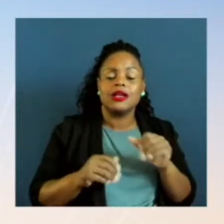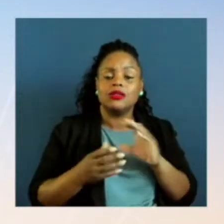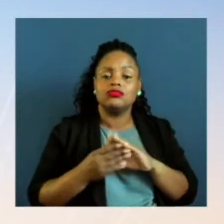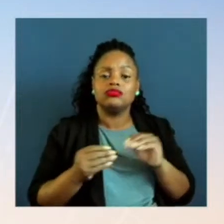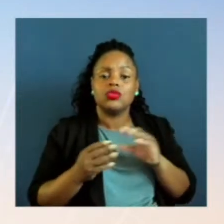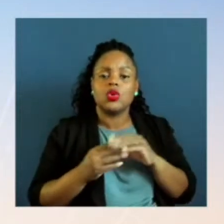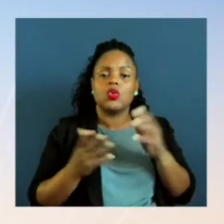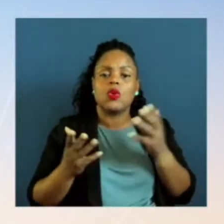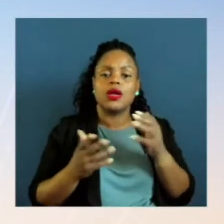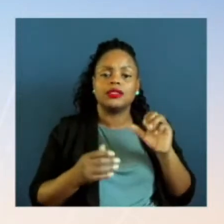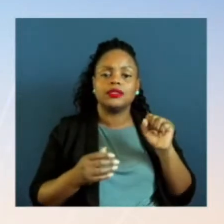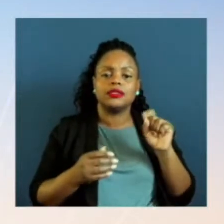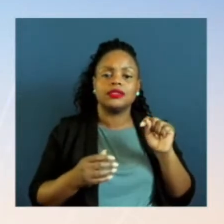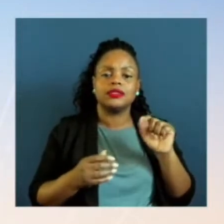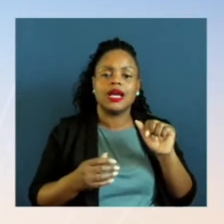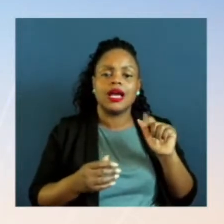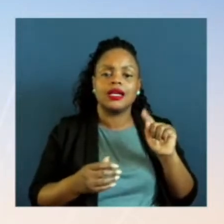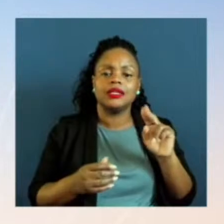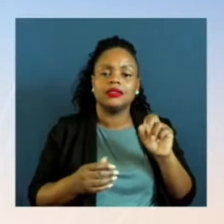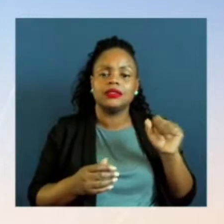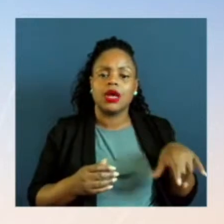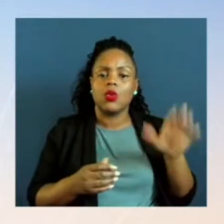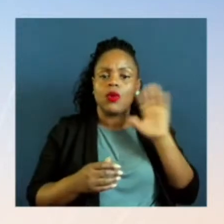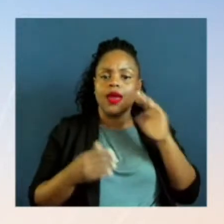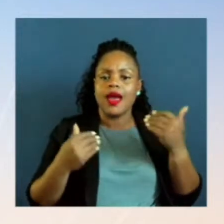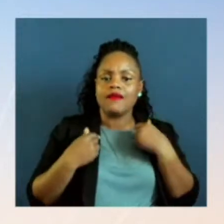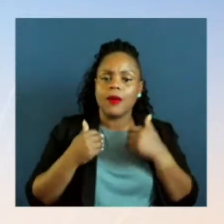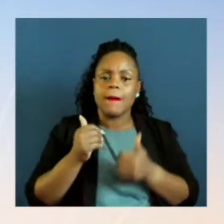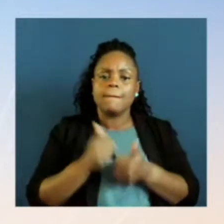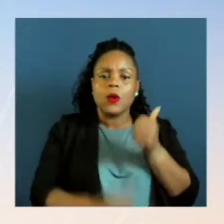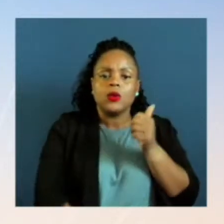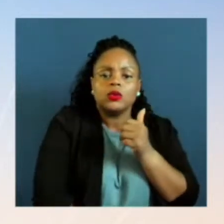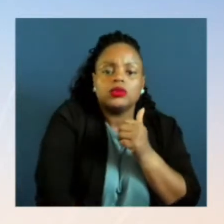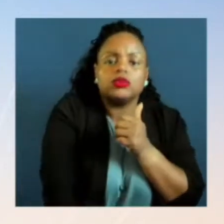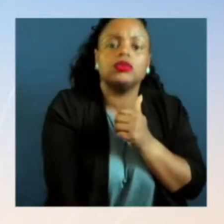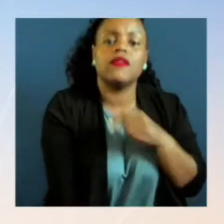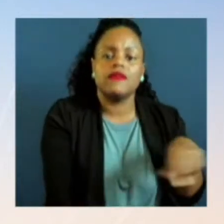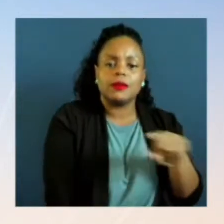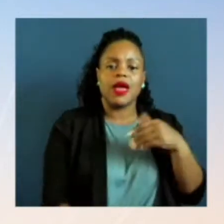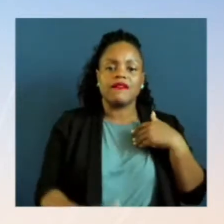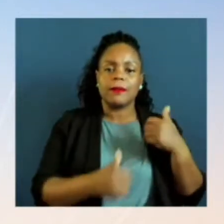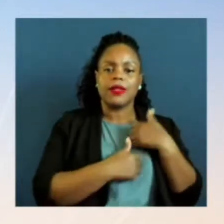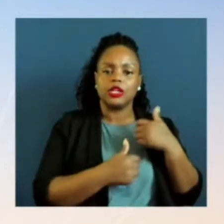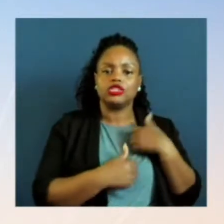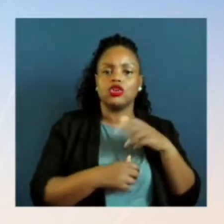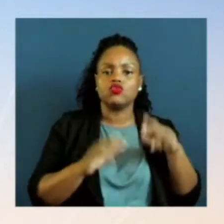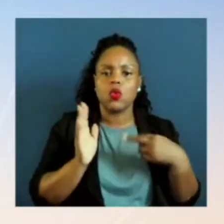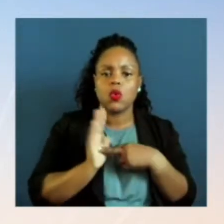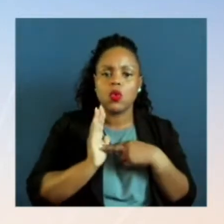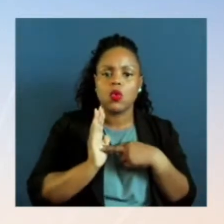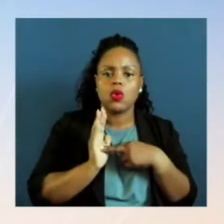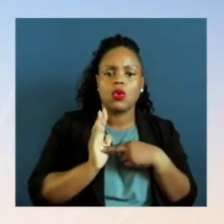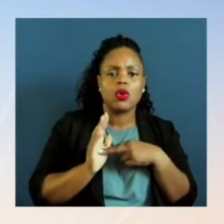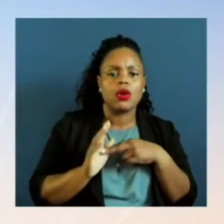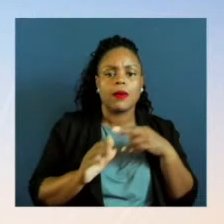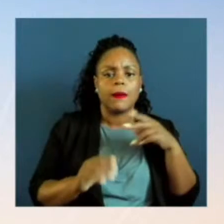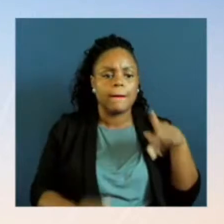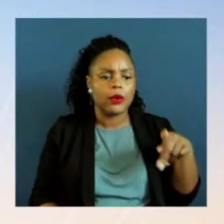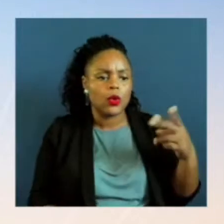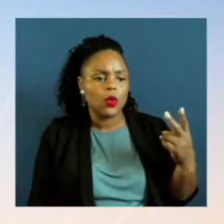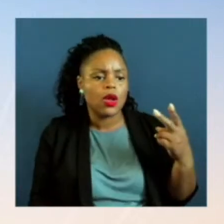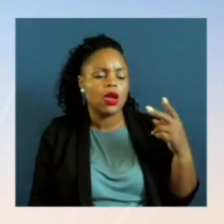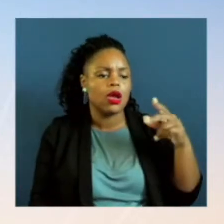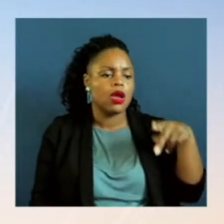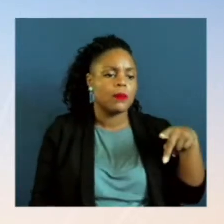arrive? Will most of them have humanitarian parole, SIVs, P1, P2s? And how will those numbers be